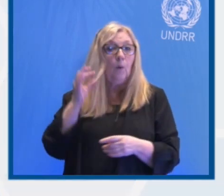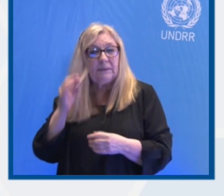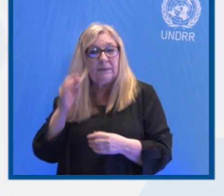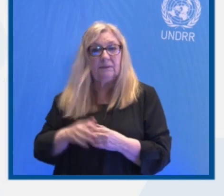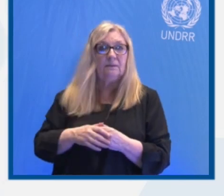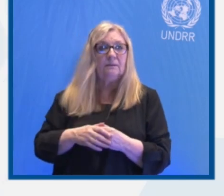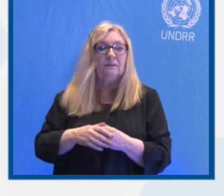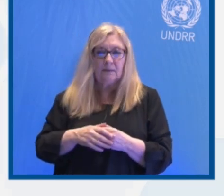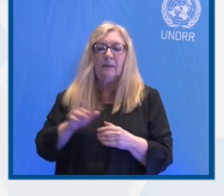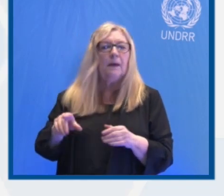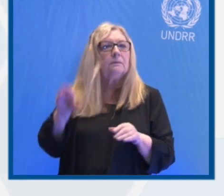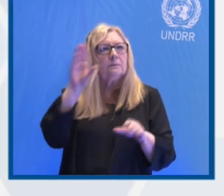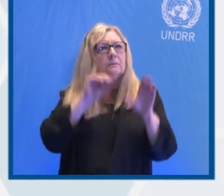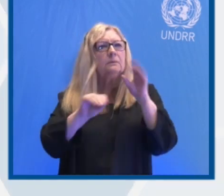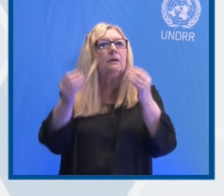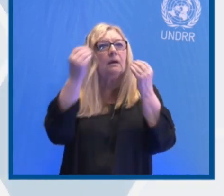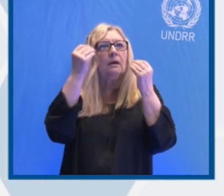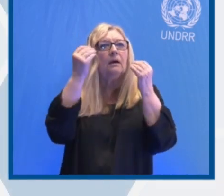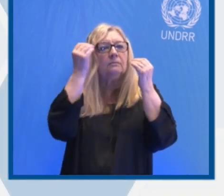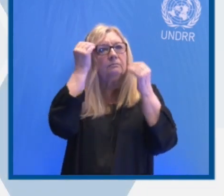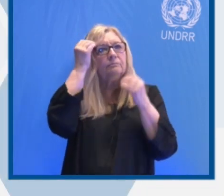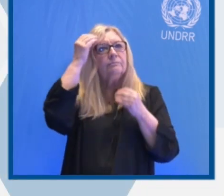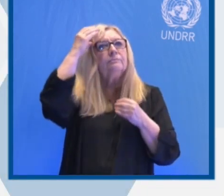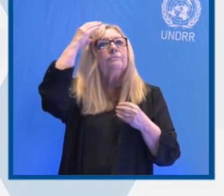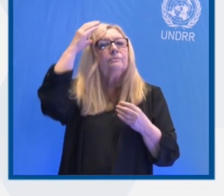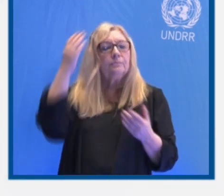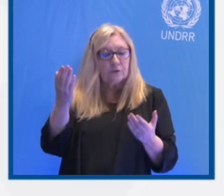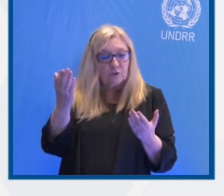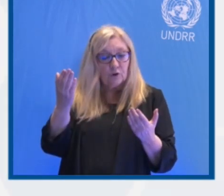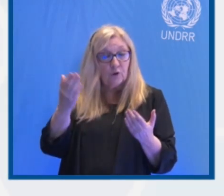infrastructure risk. So then when we